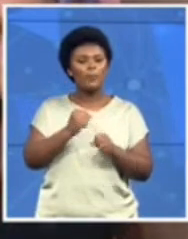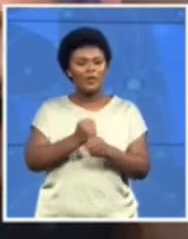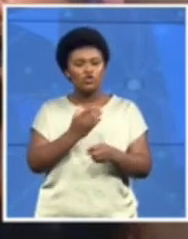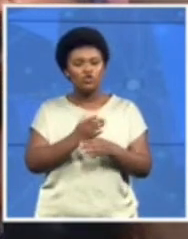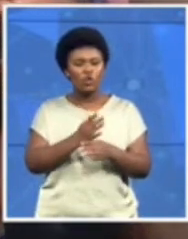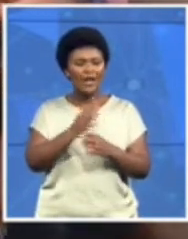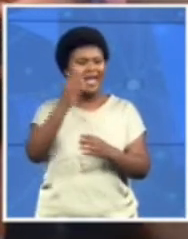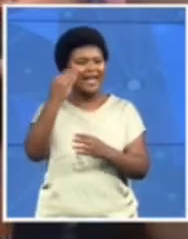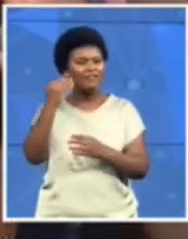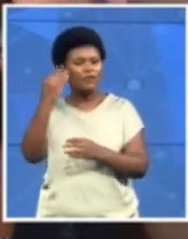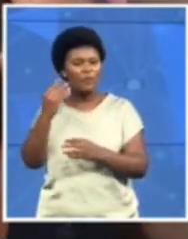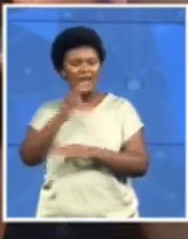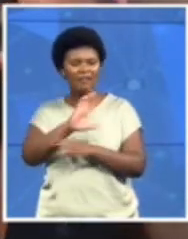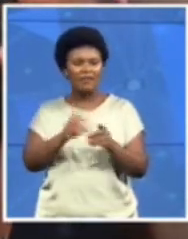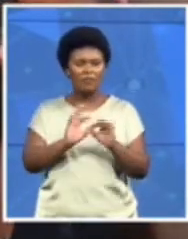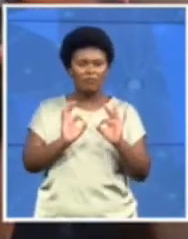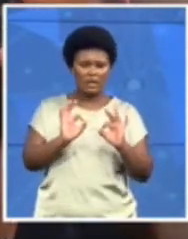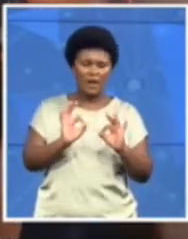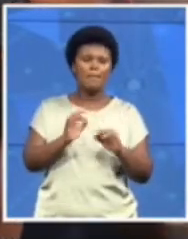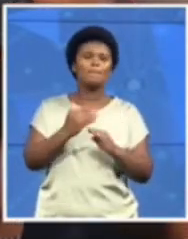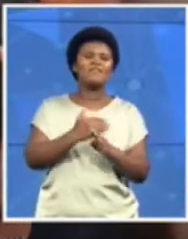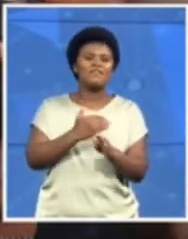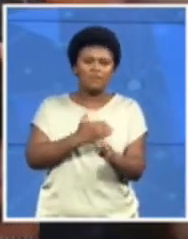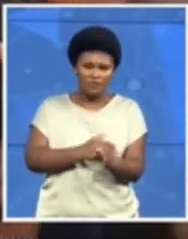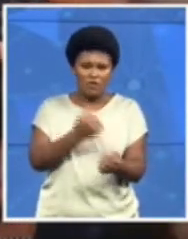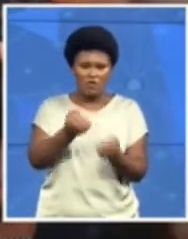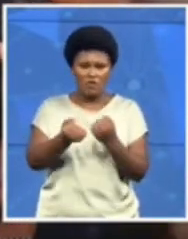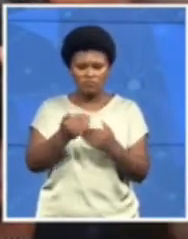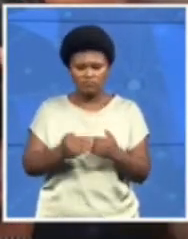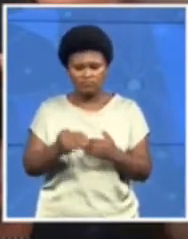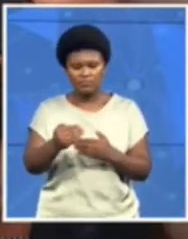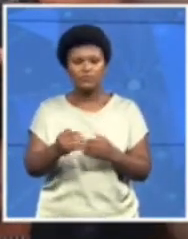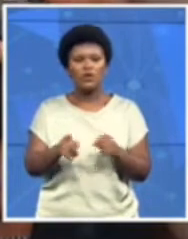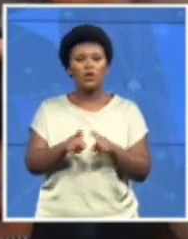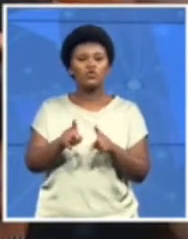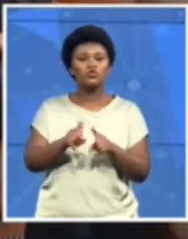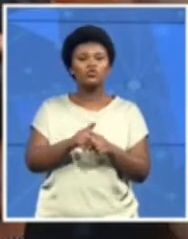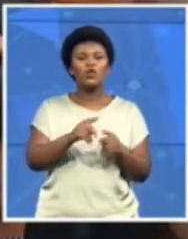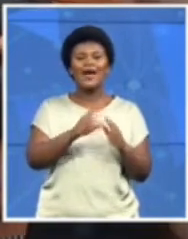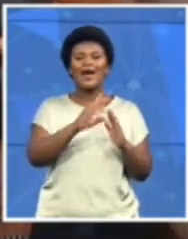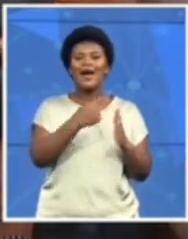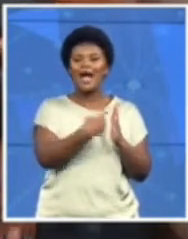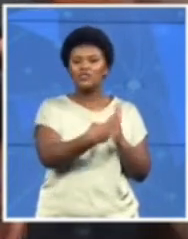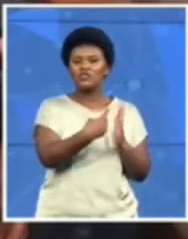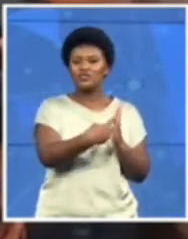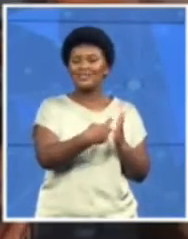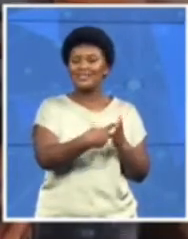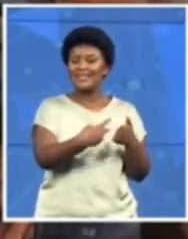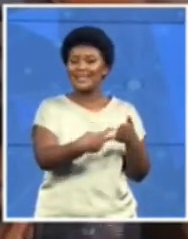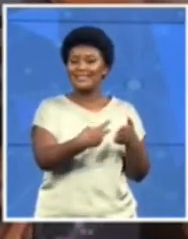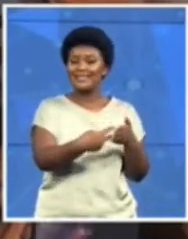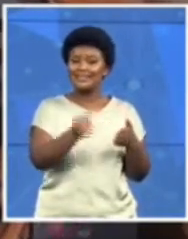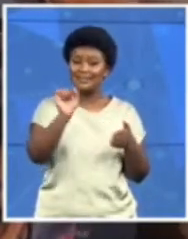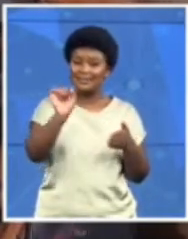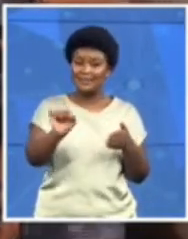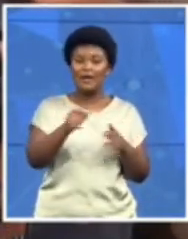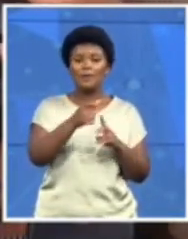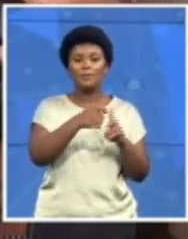which includes the residential address of the accused, whether he's got assets, and so on and so